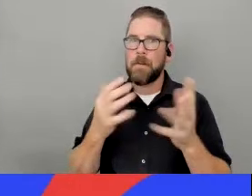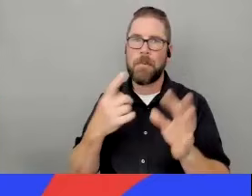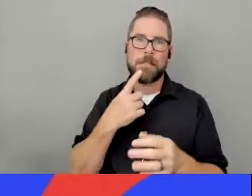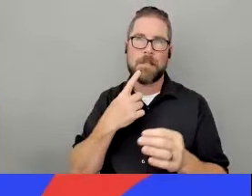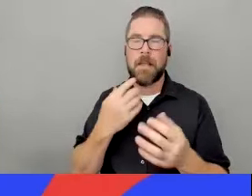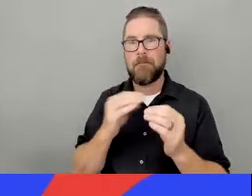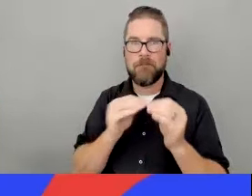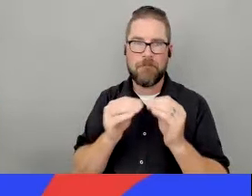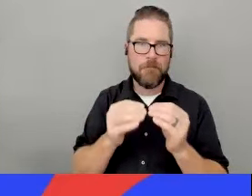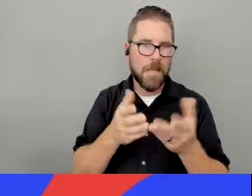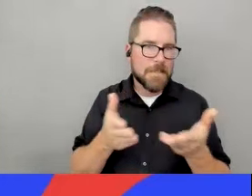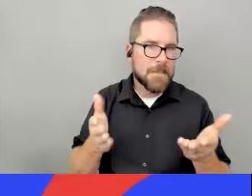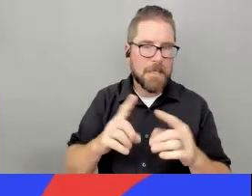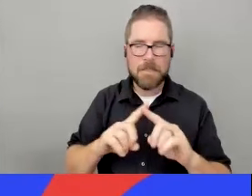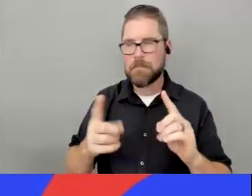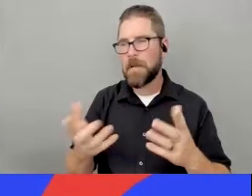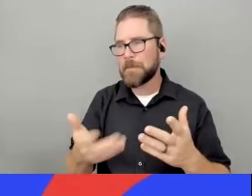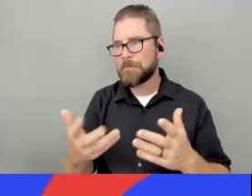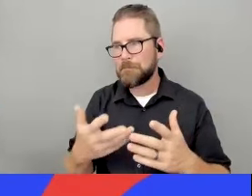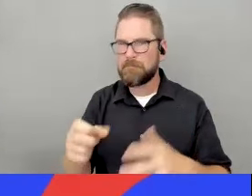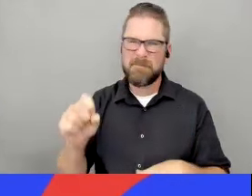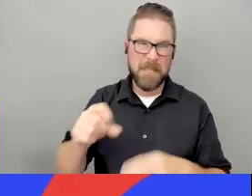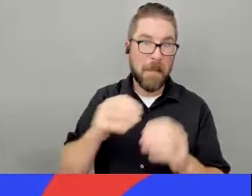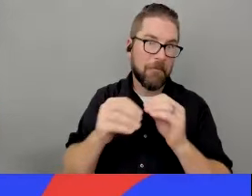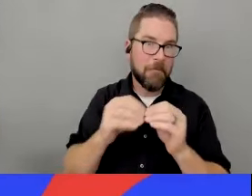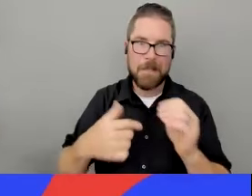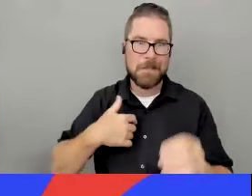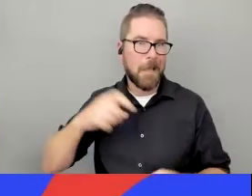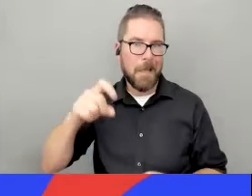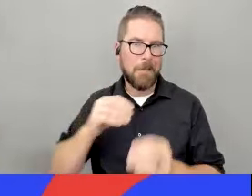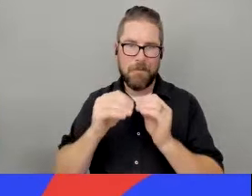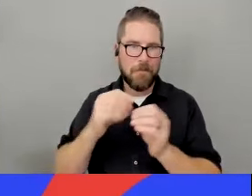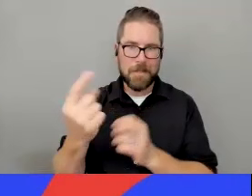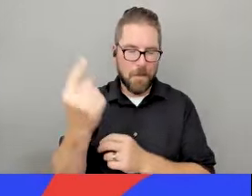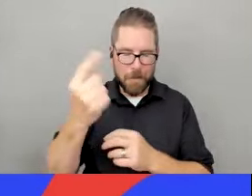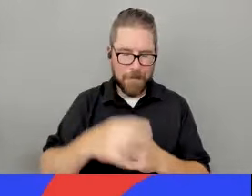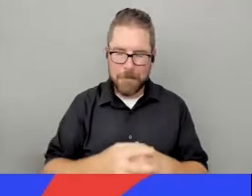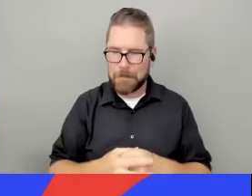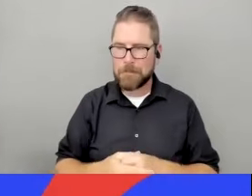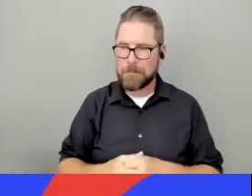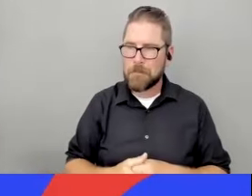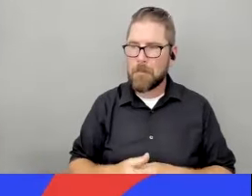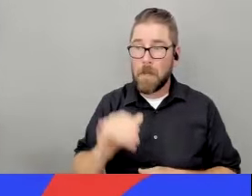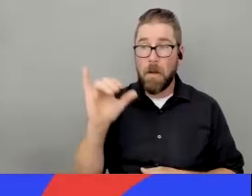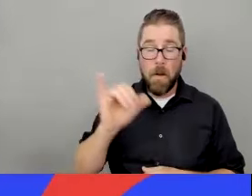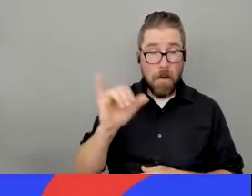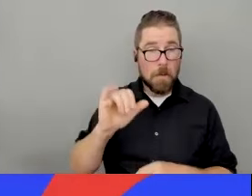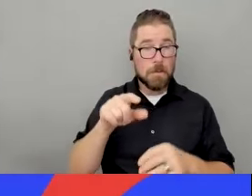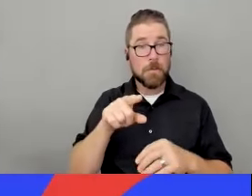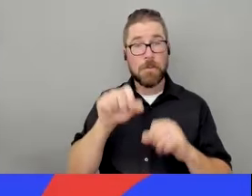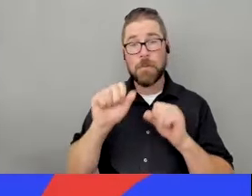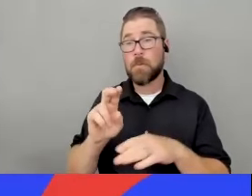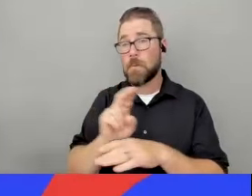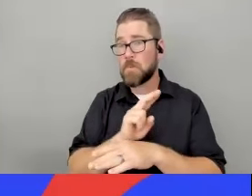constantly fixing. The other thing I thought was super valuable is it has the ability to use different video clips. You can